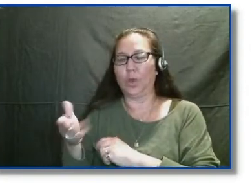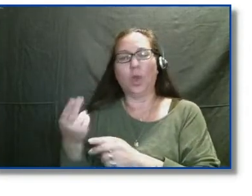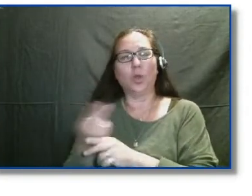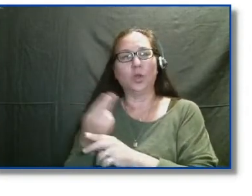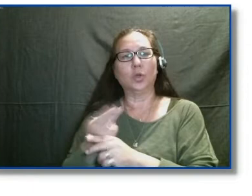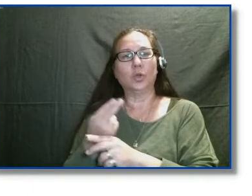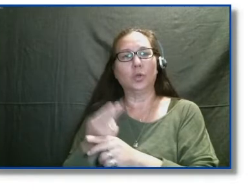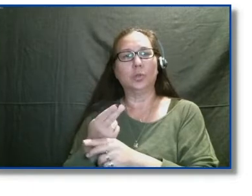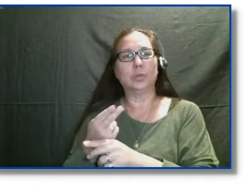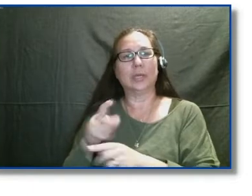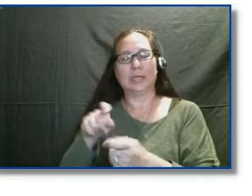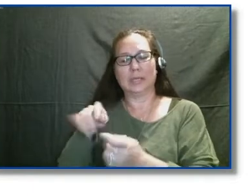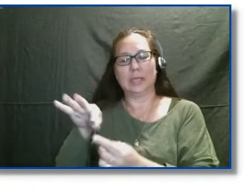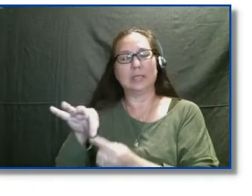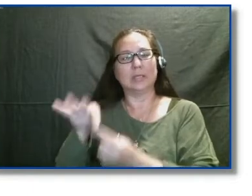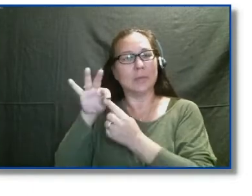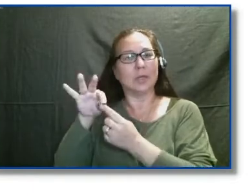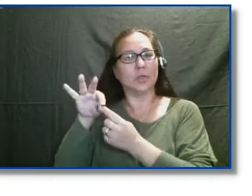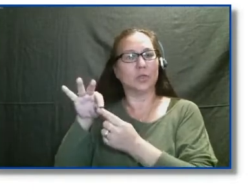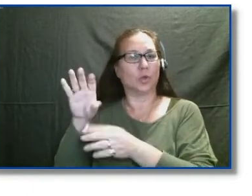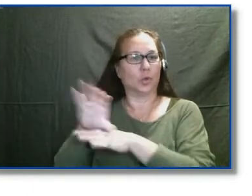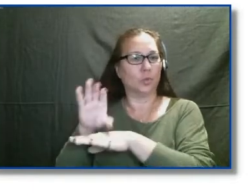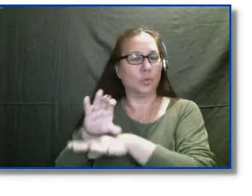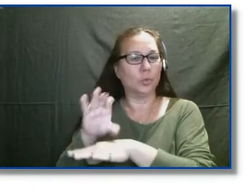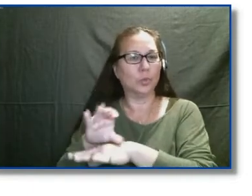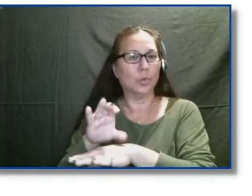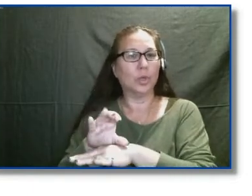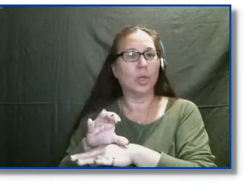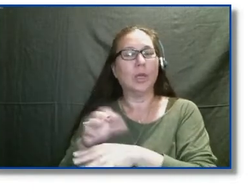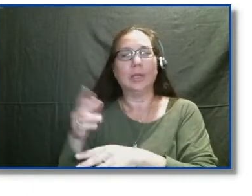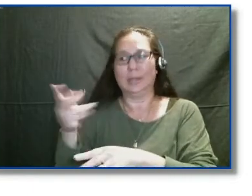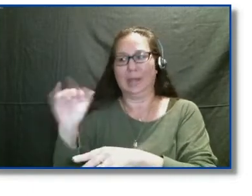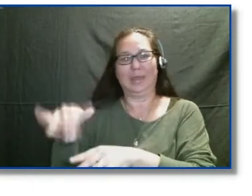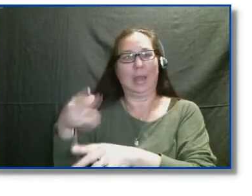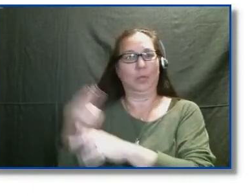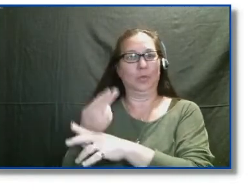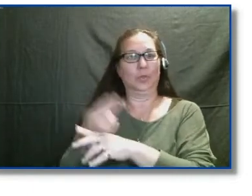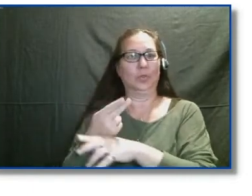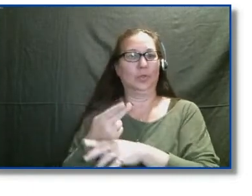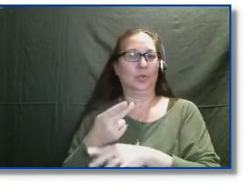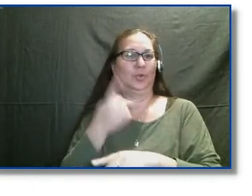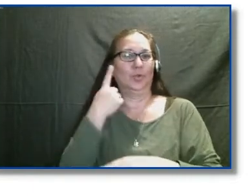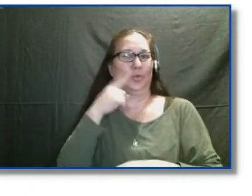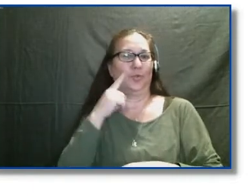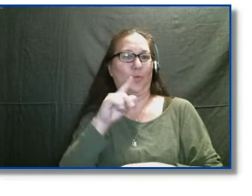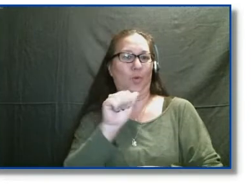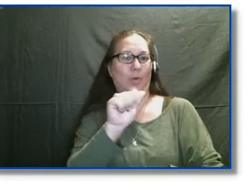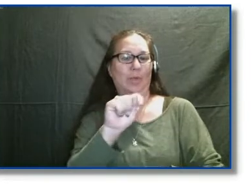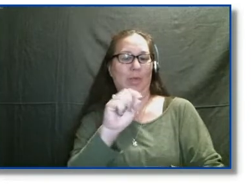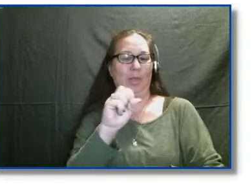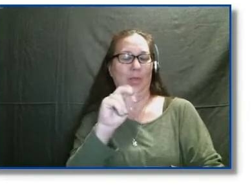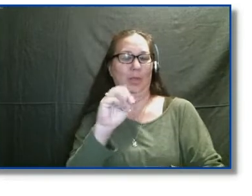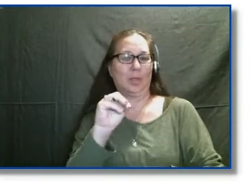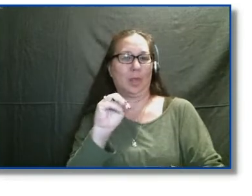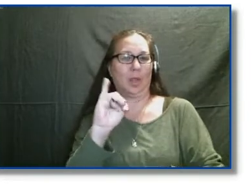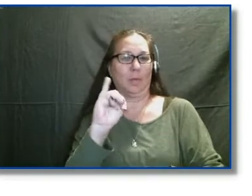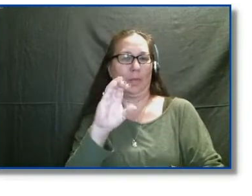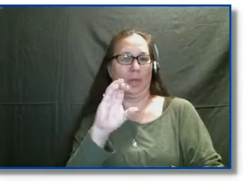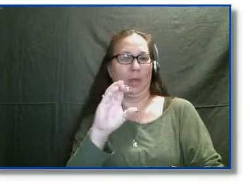that was famously used to work on the atomic bomb during the day. But at night, Baricelli used it